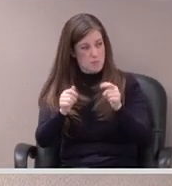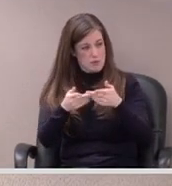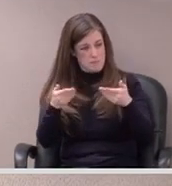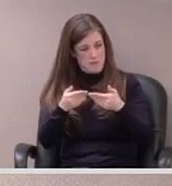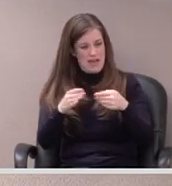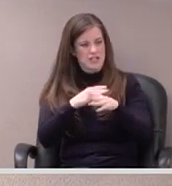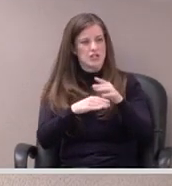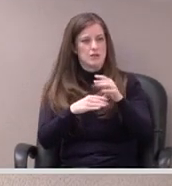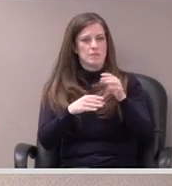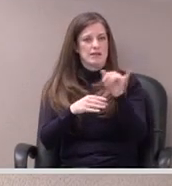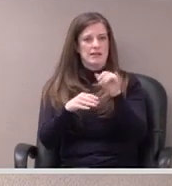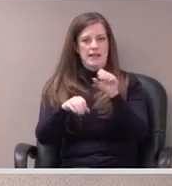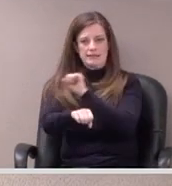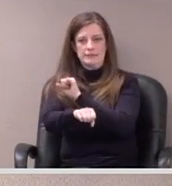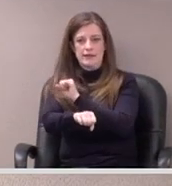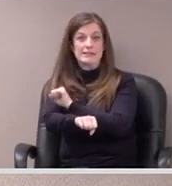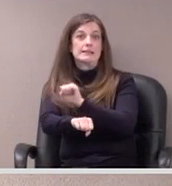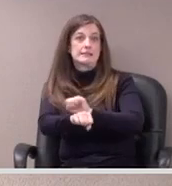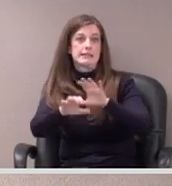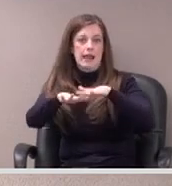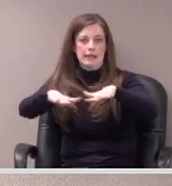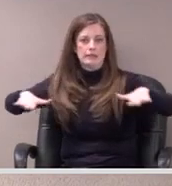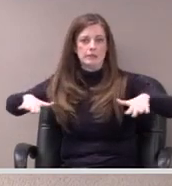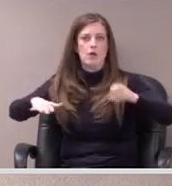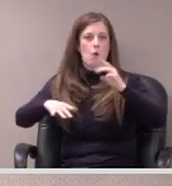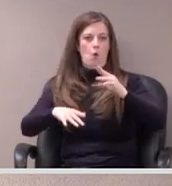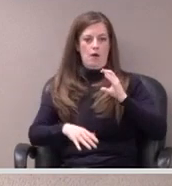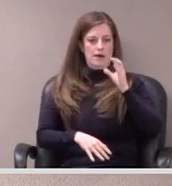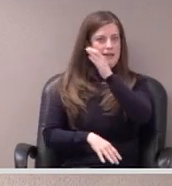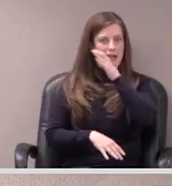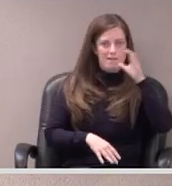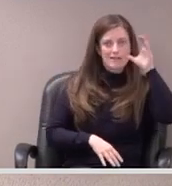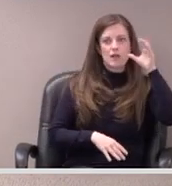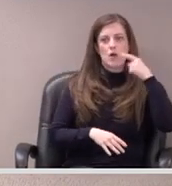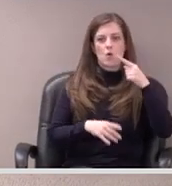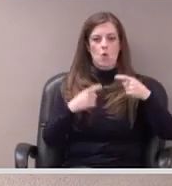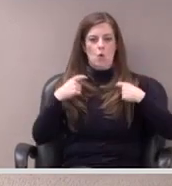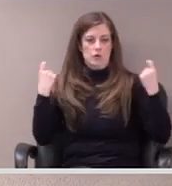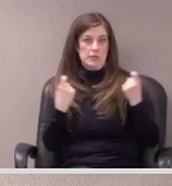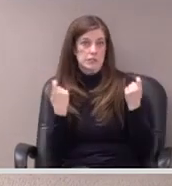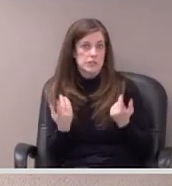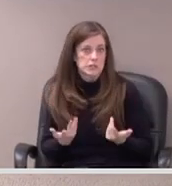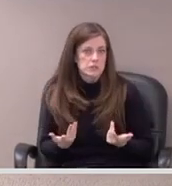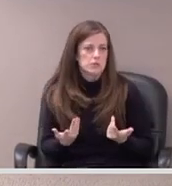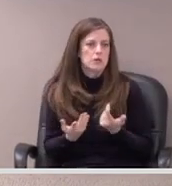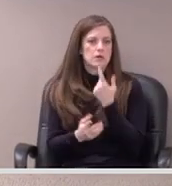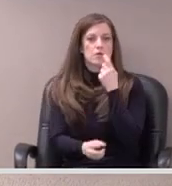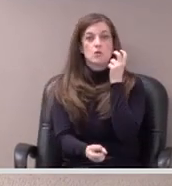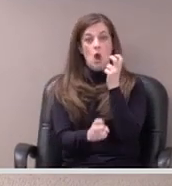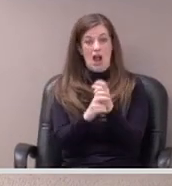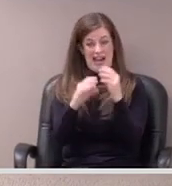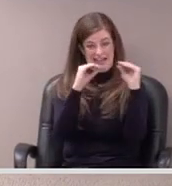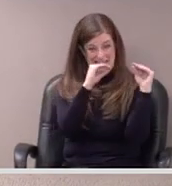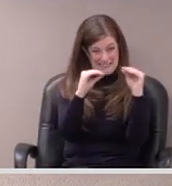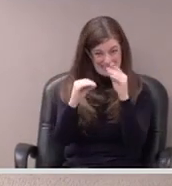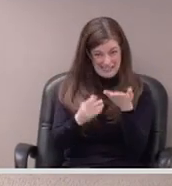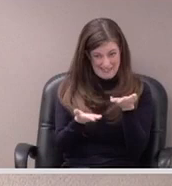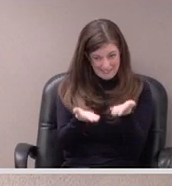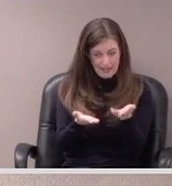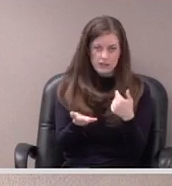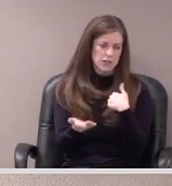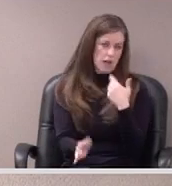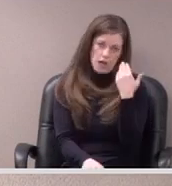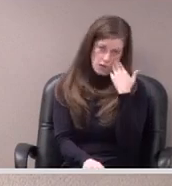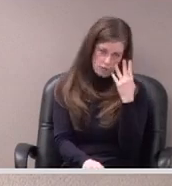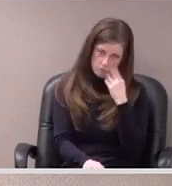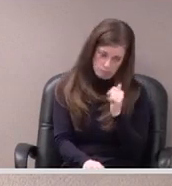in cafeterias or gymnasiums. That's incredibly hard to teach in, and